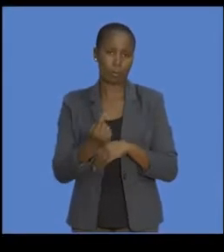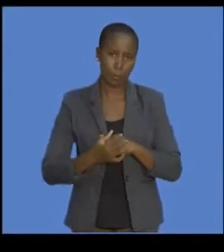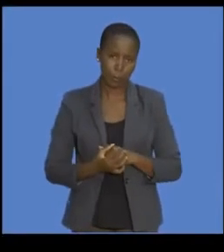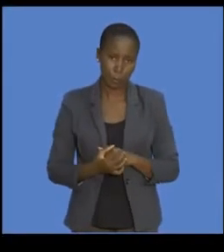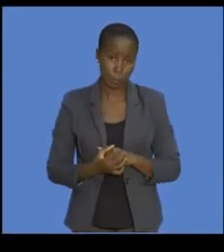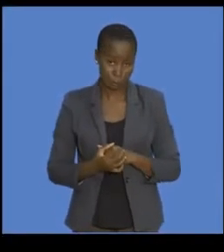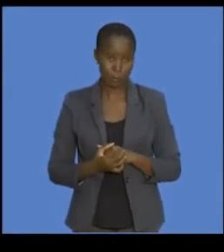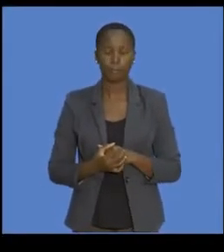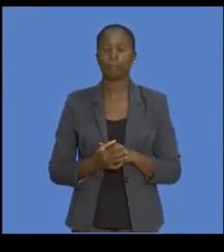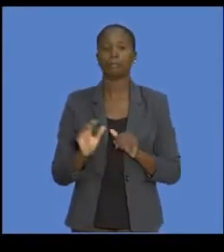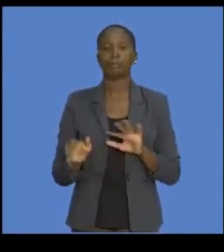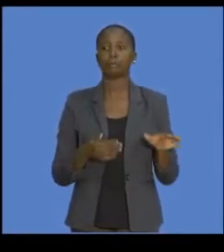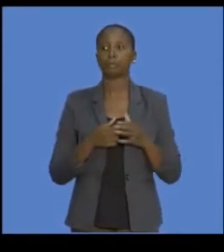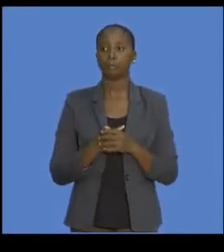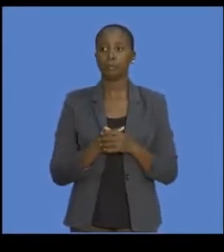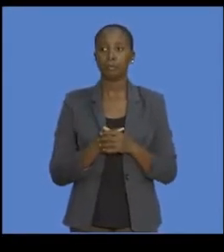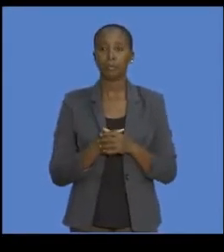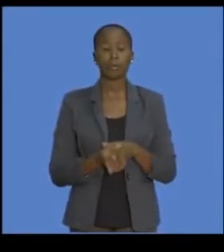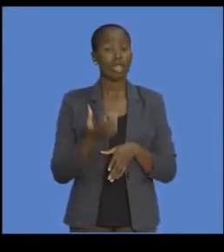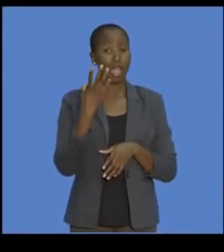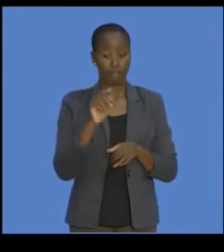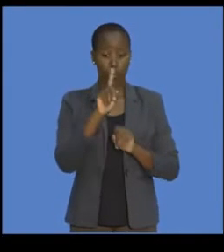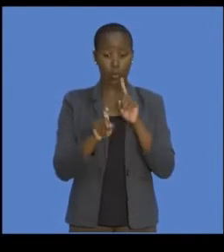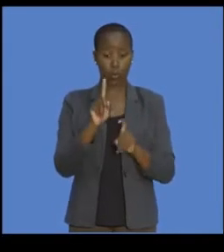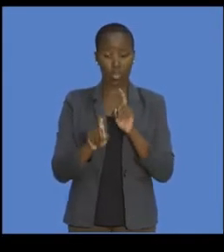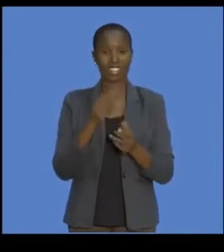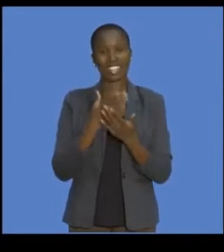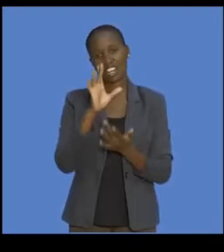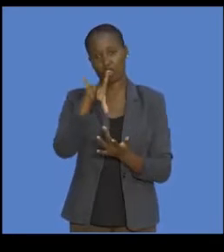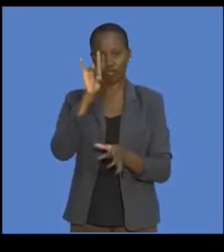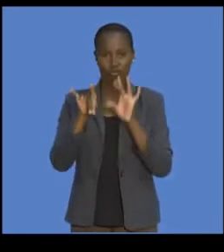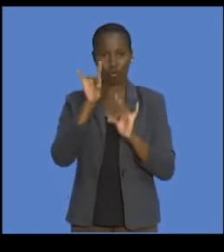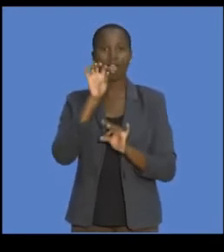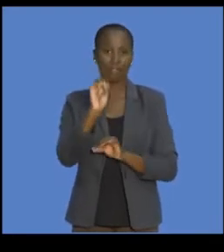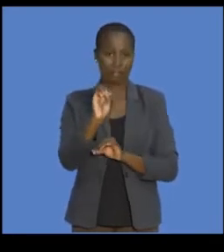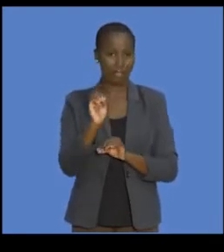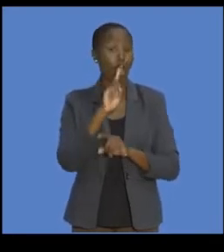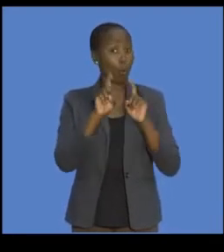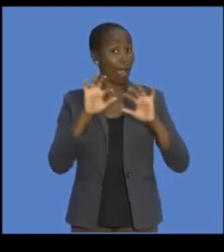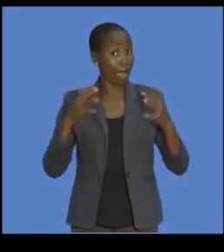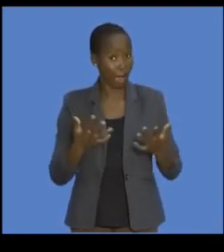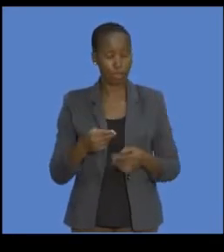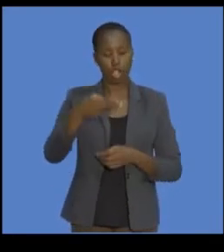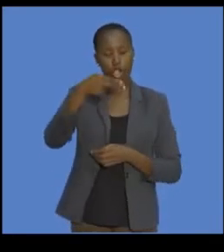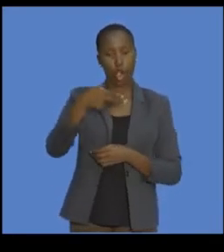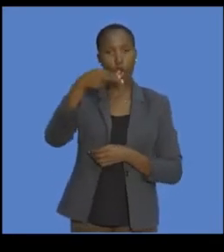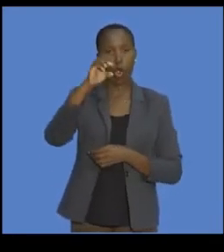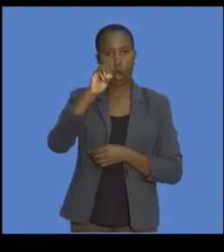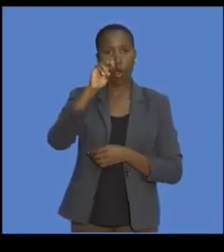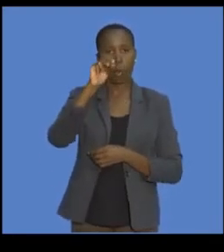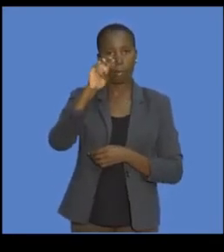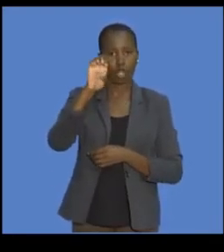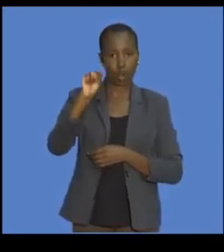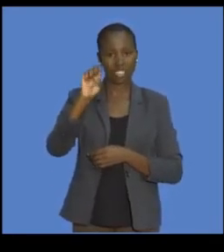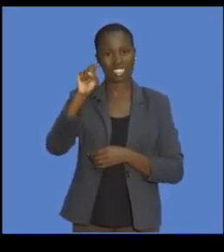So I have a multiple choice question for you. And so it reads, homeostasis is the following.